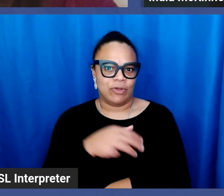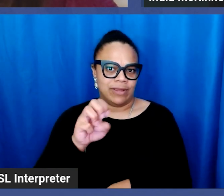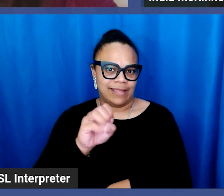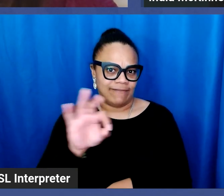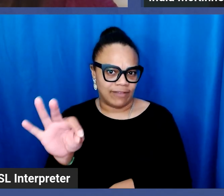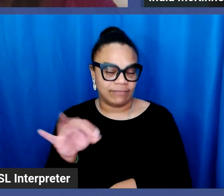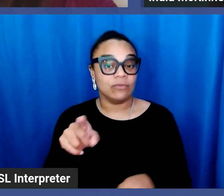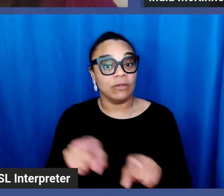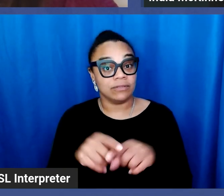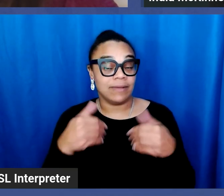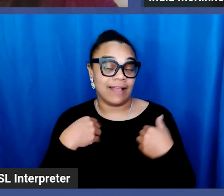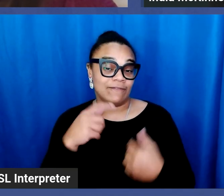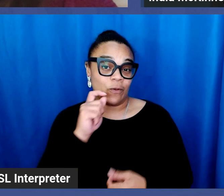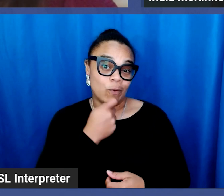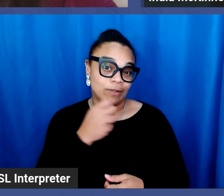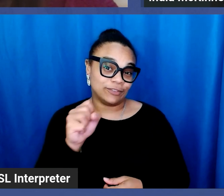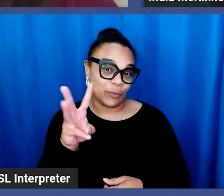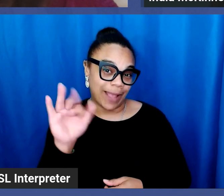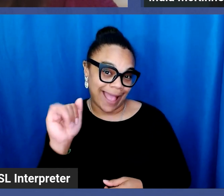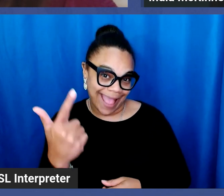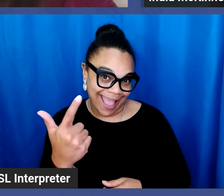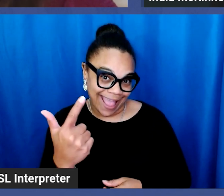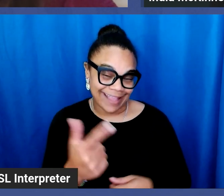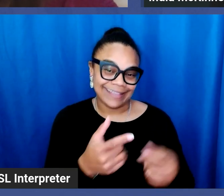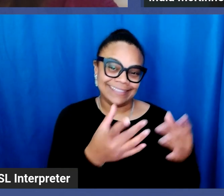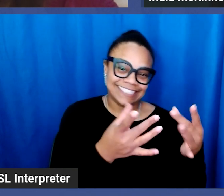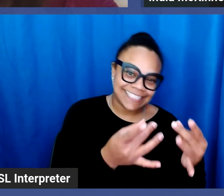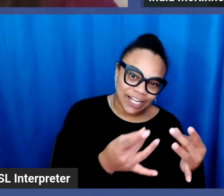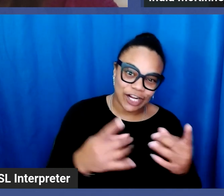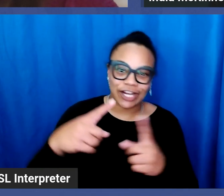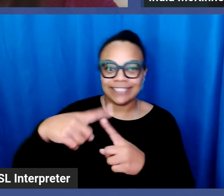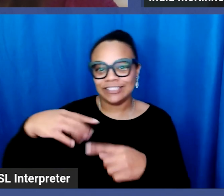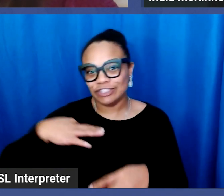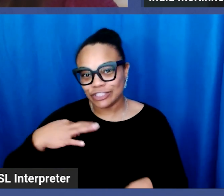really cool swag. We have really cool stickers and t-shirts and hats.